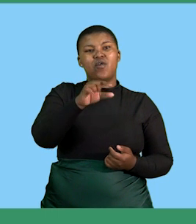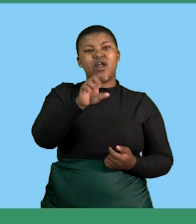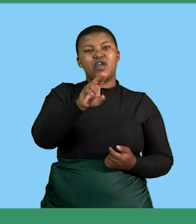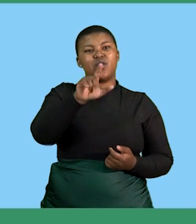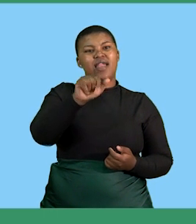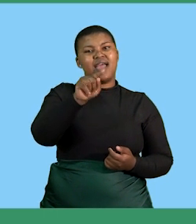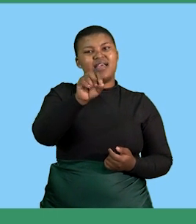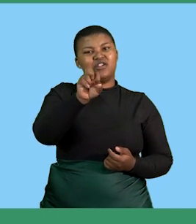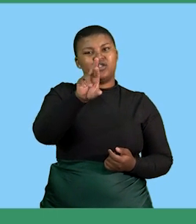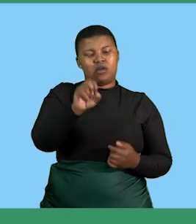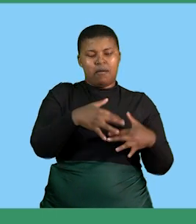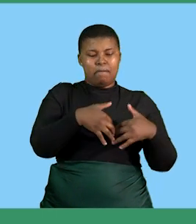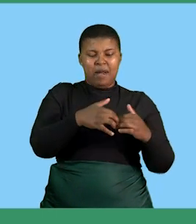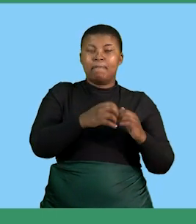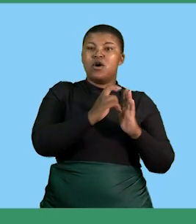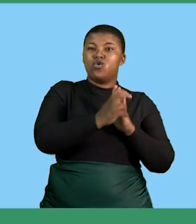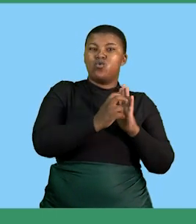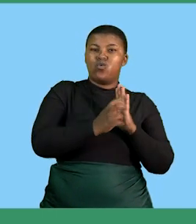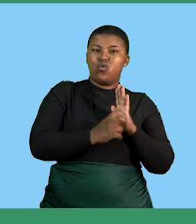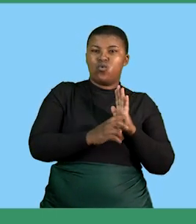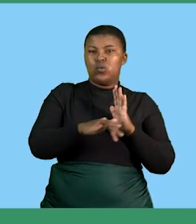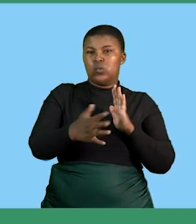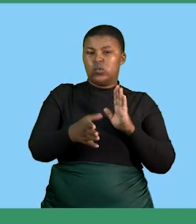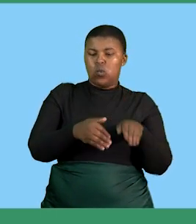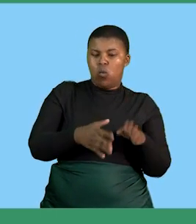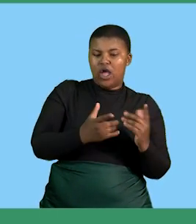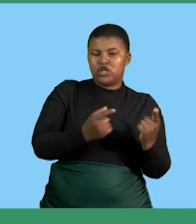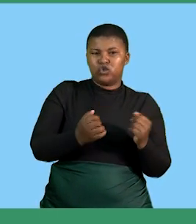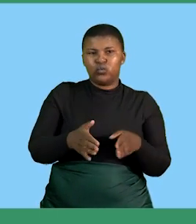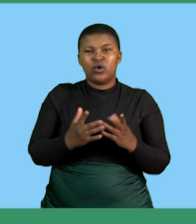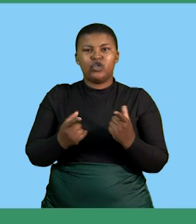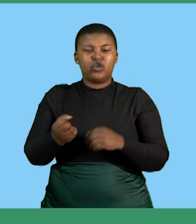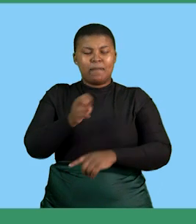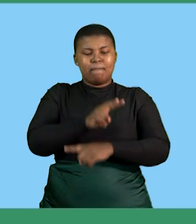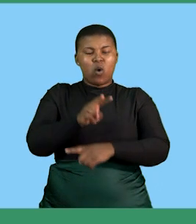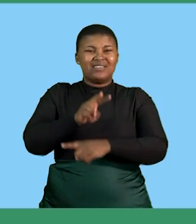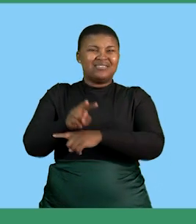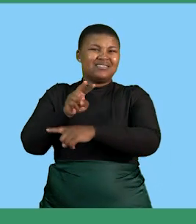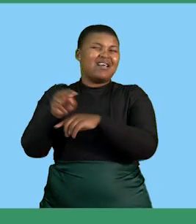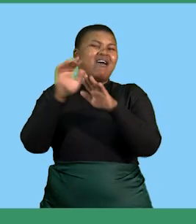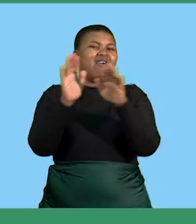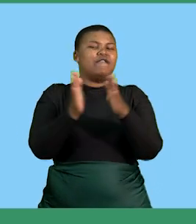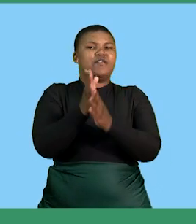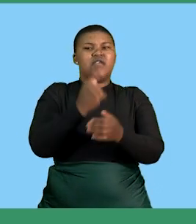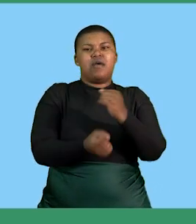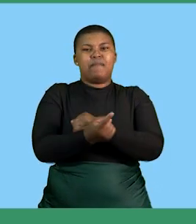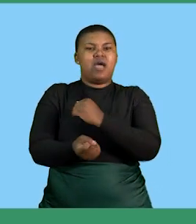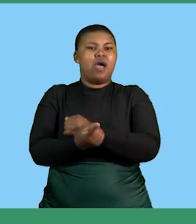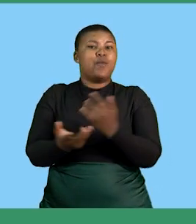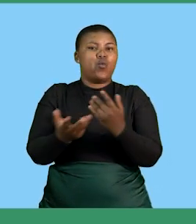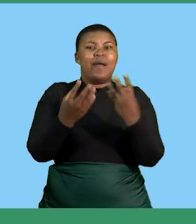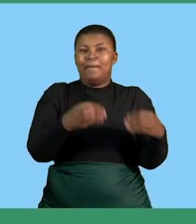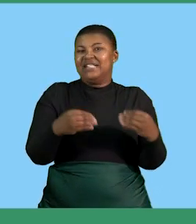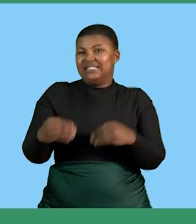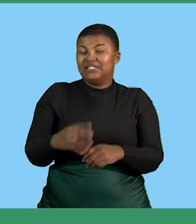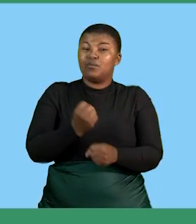certain rules and regulations to monitor all the activities and operations in a business, to make certain that